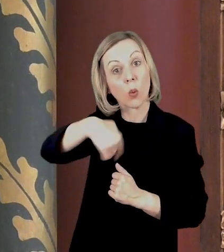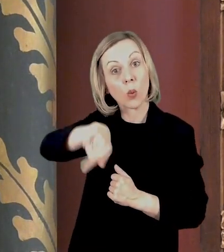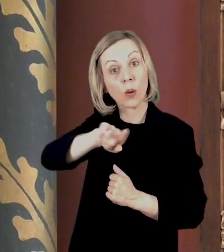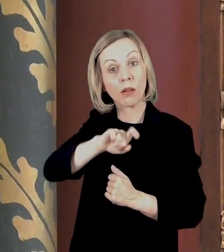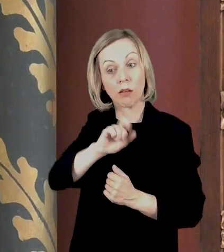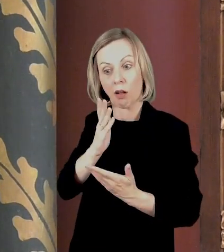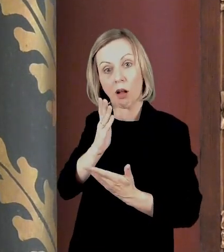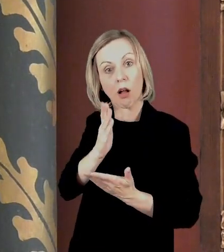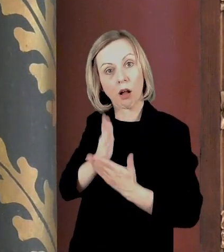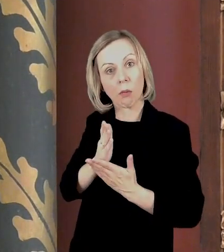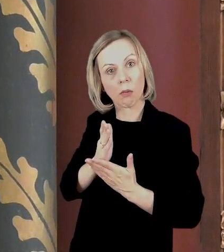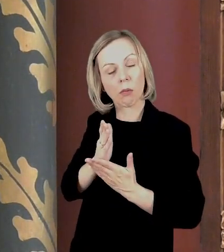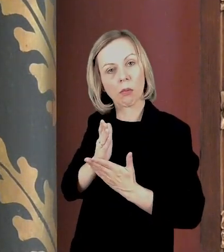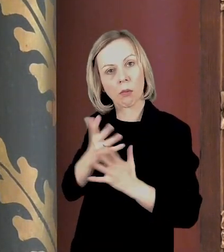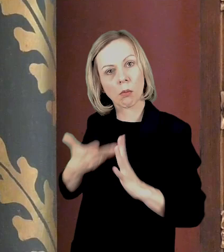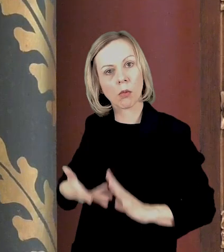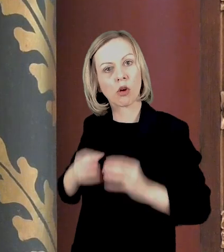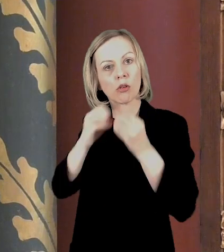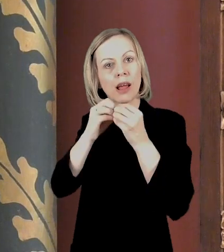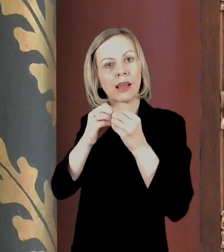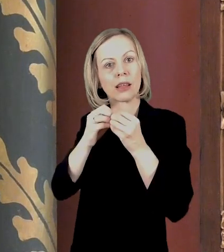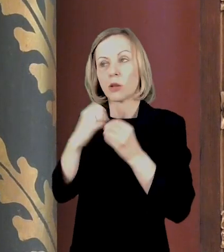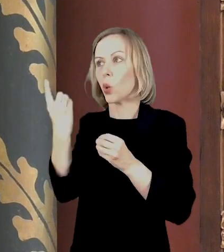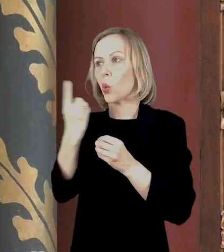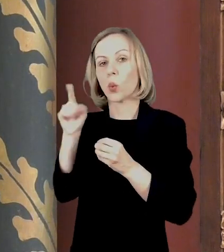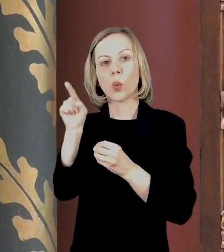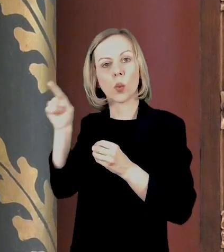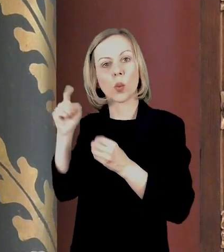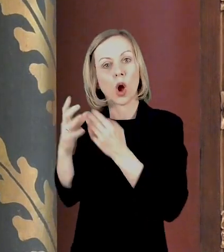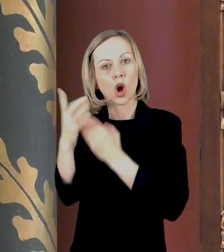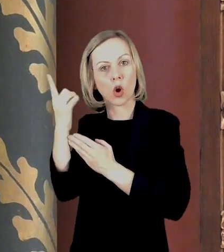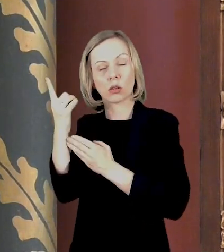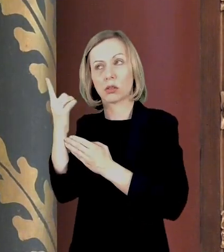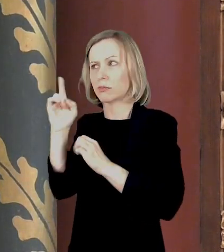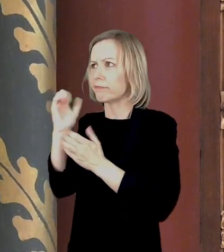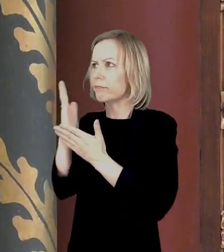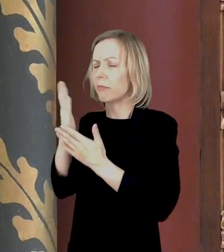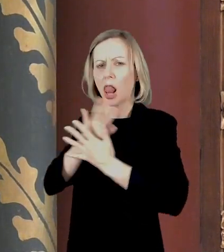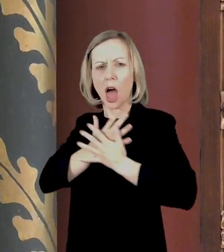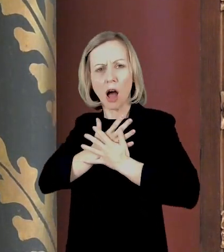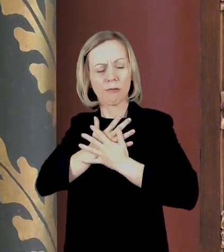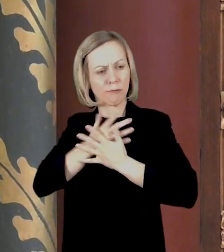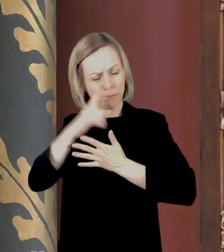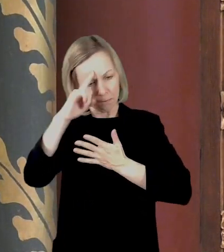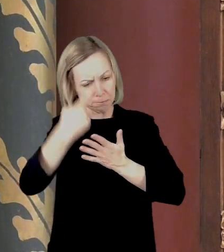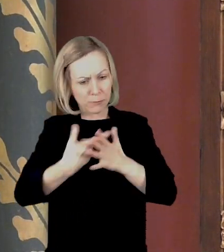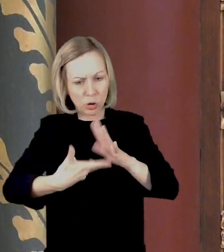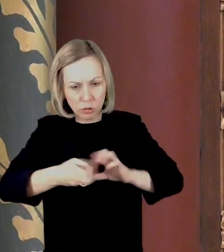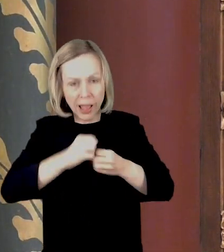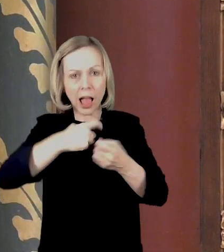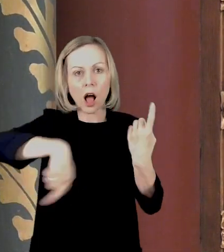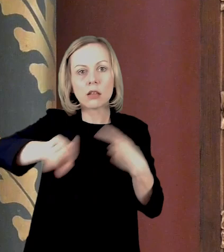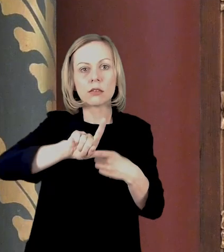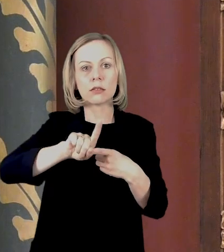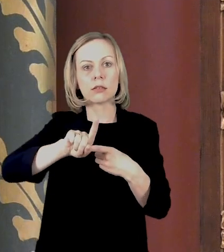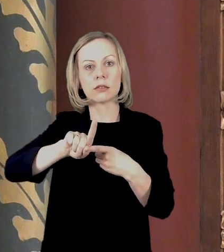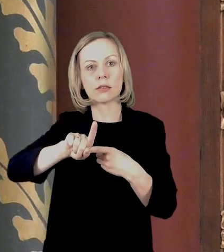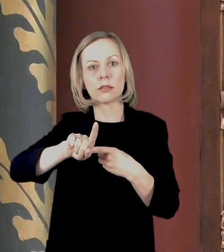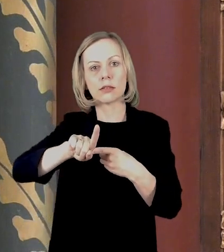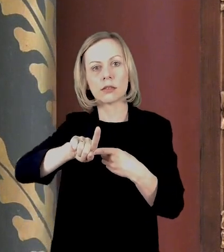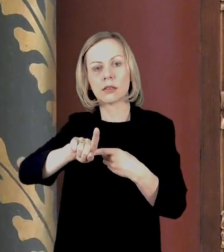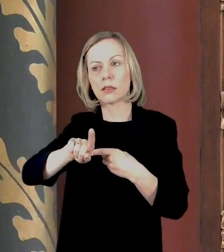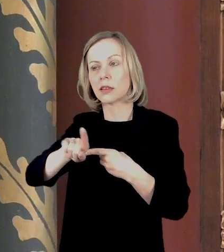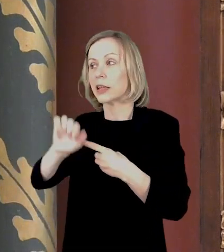we are created in love by a loving God, and because the heart and mind of God is not limited by